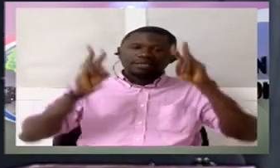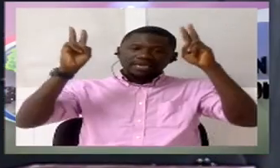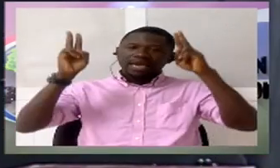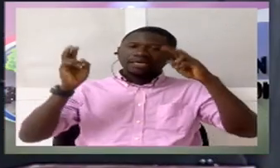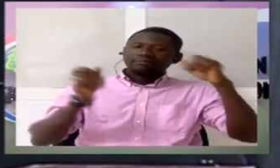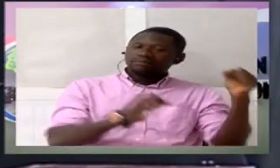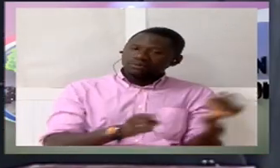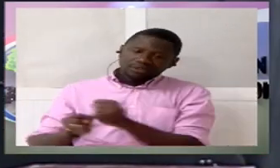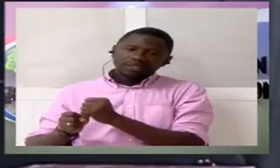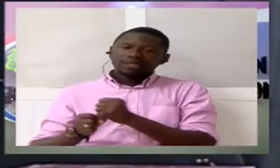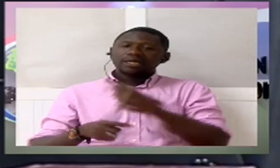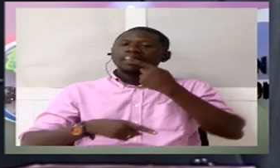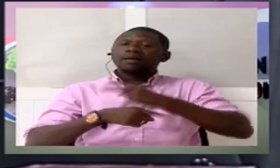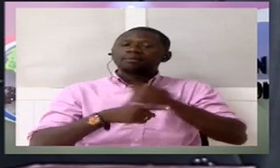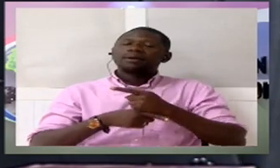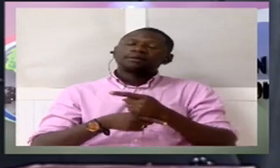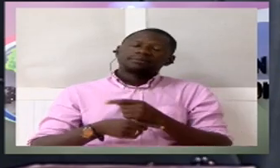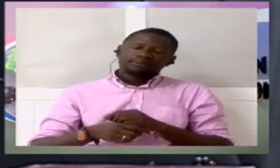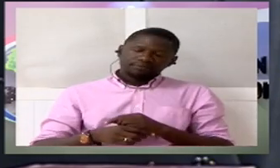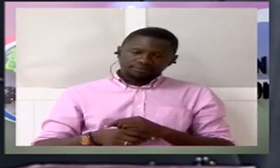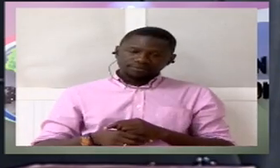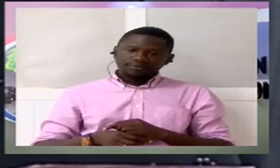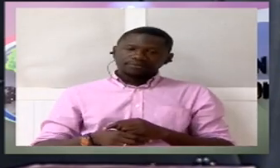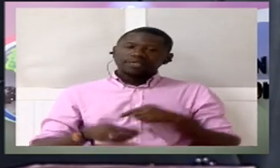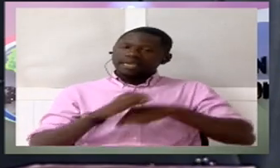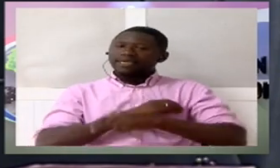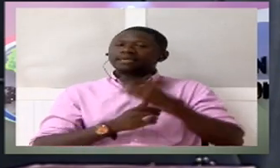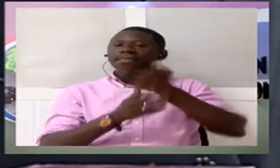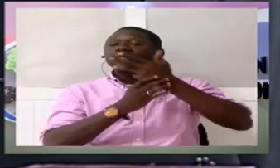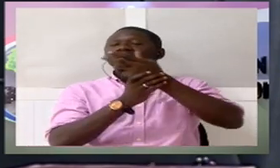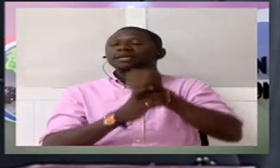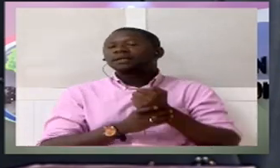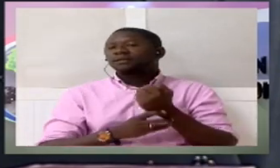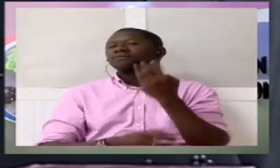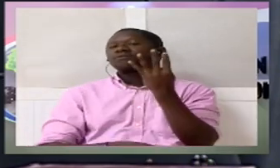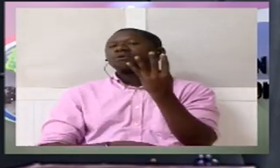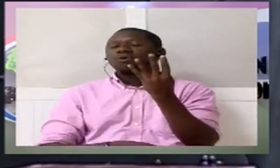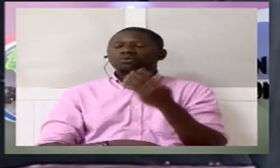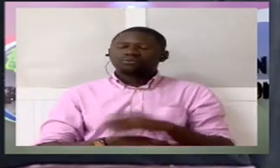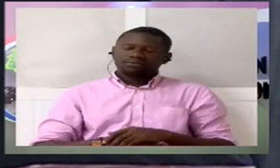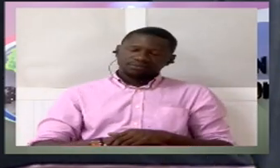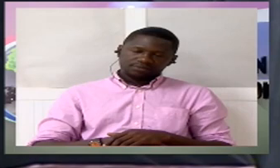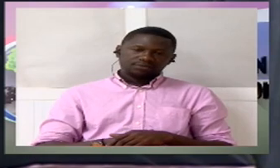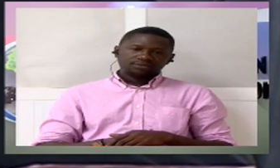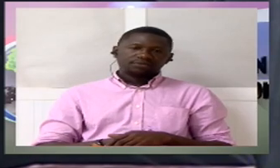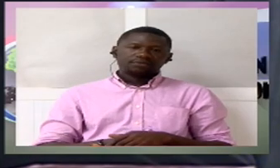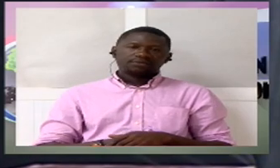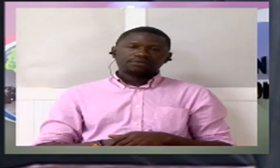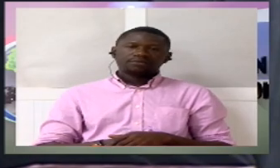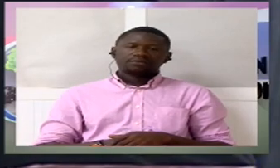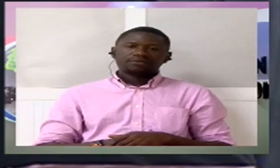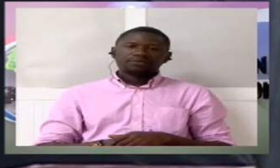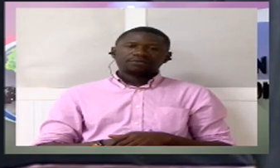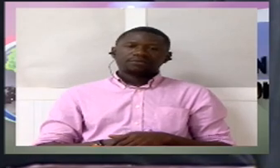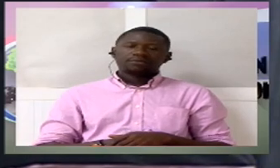moli bankota. So while he was there, yaya and his people took over the government. Iri bankota isula ta